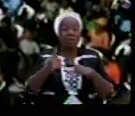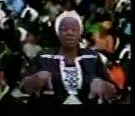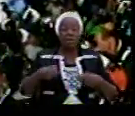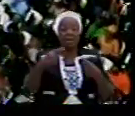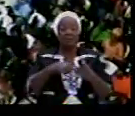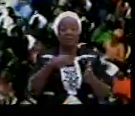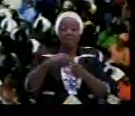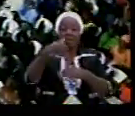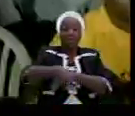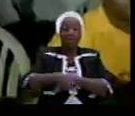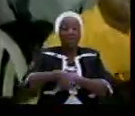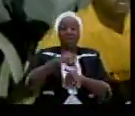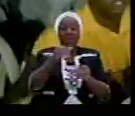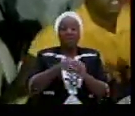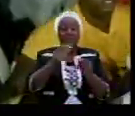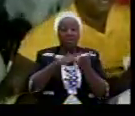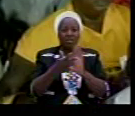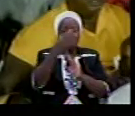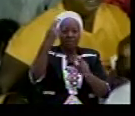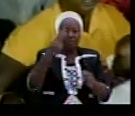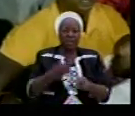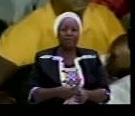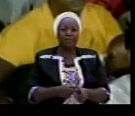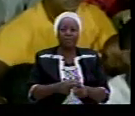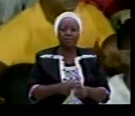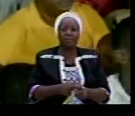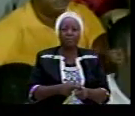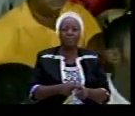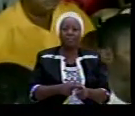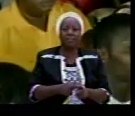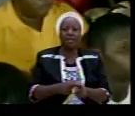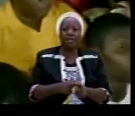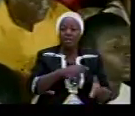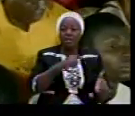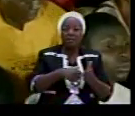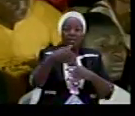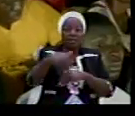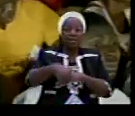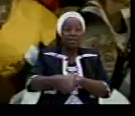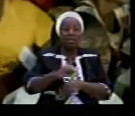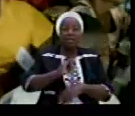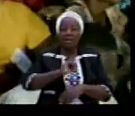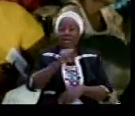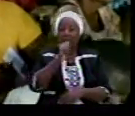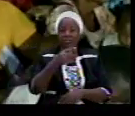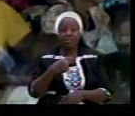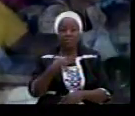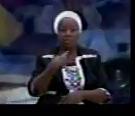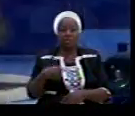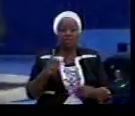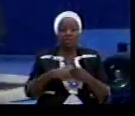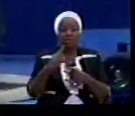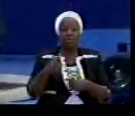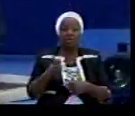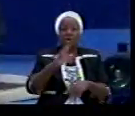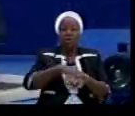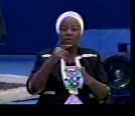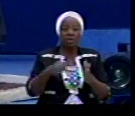tonight in Jesus' name. Tonight I'm speaking to you on this